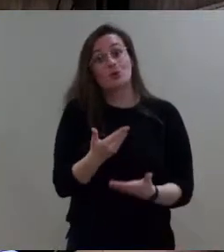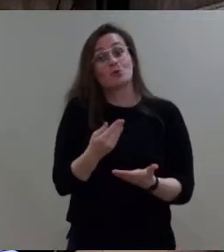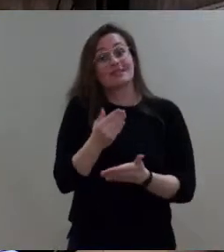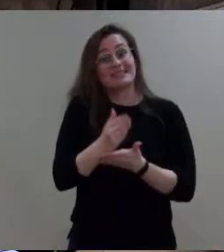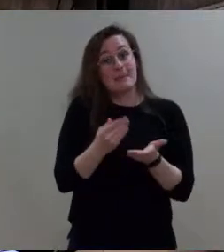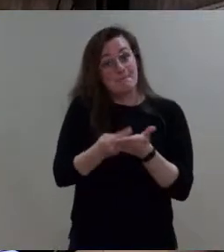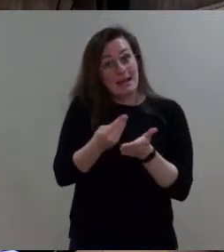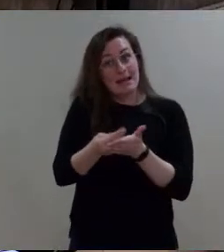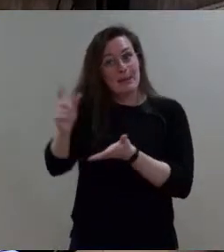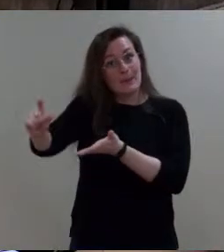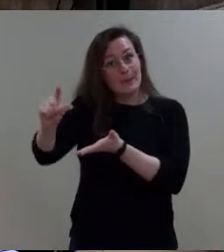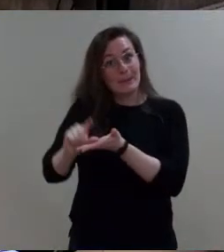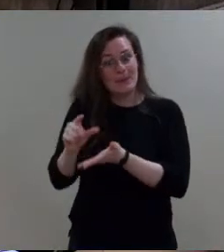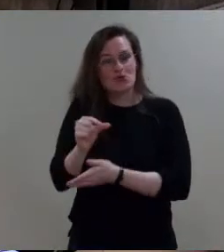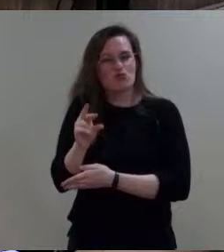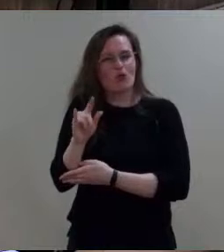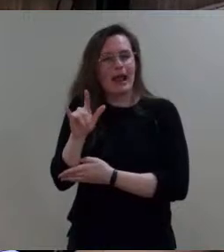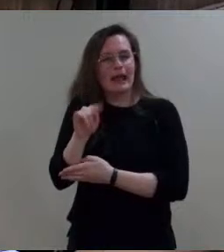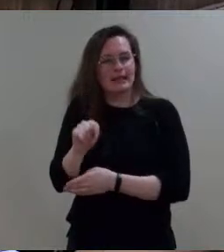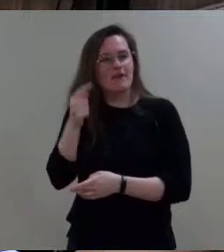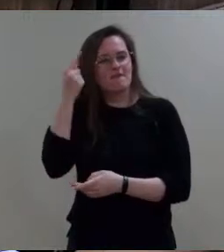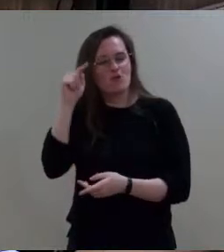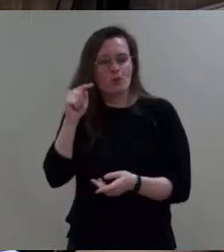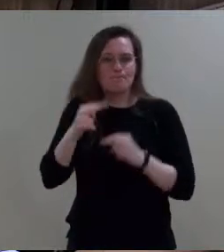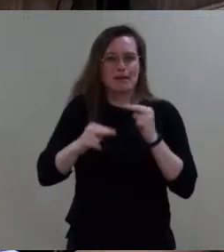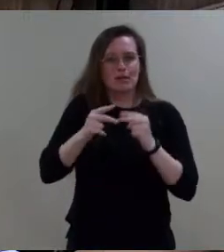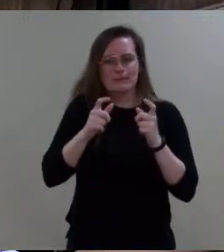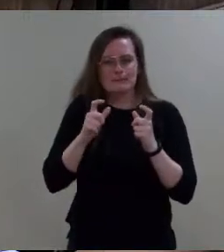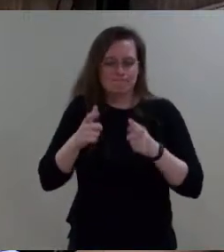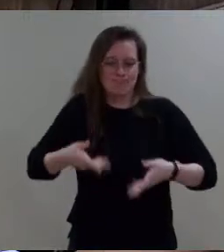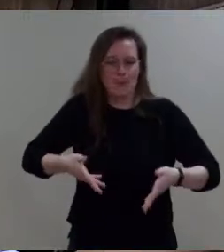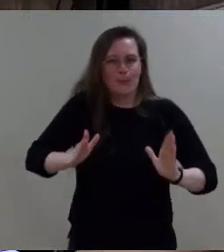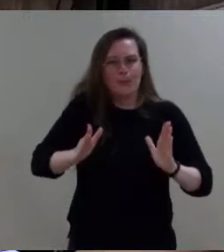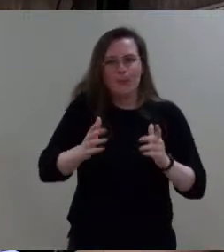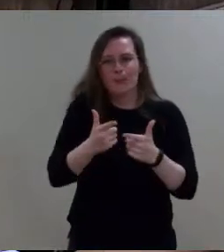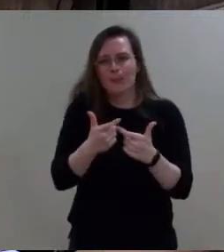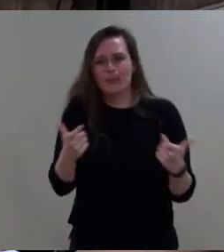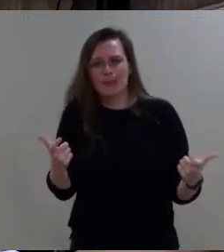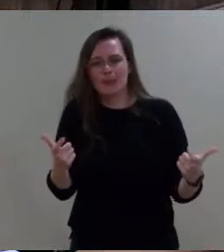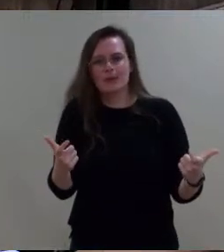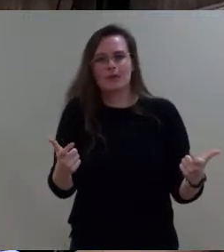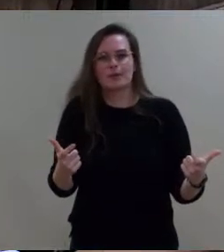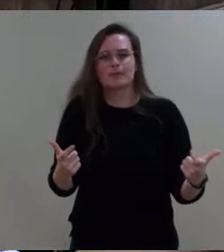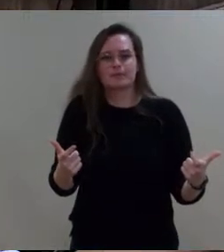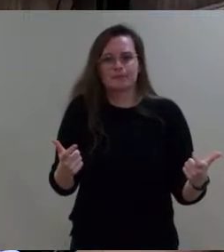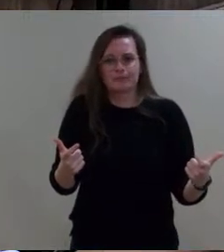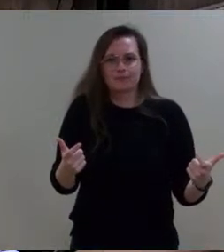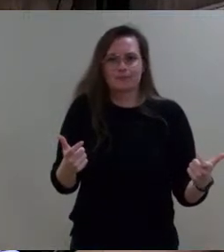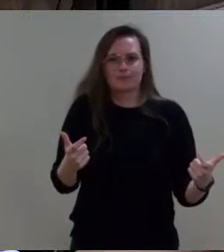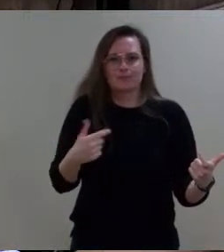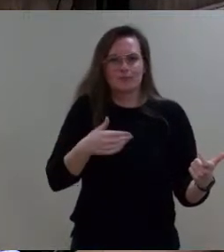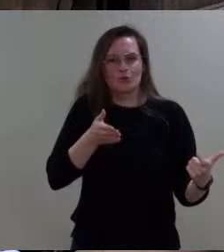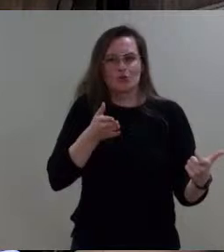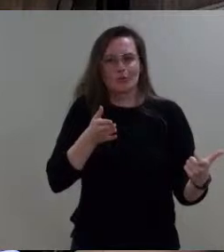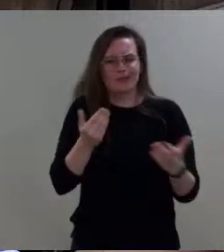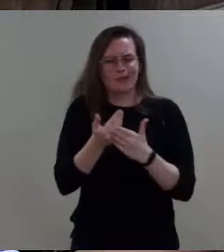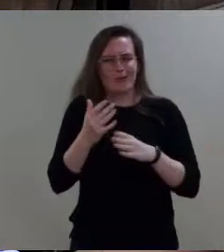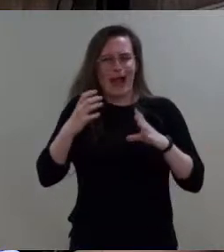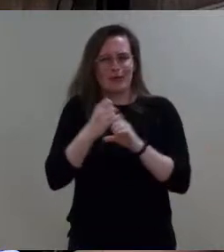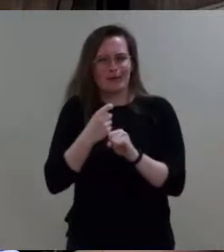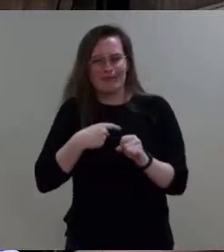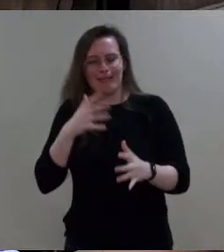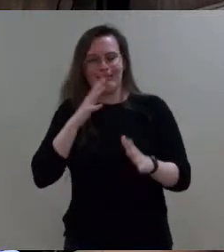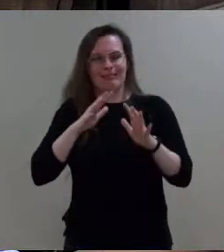infrastructure, and I'll use gas tax because I've been around long enough that I can't get my head around the new acronym for it.